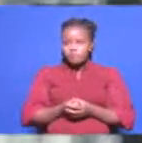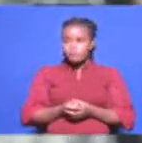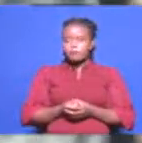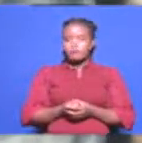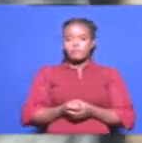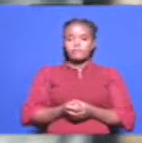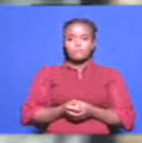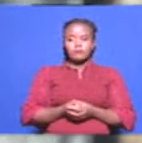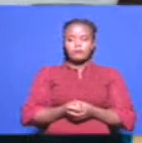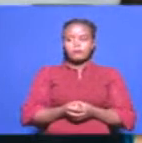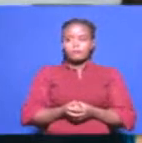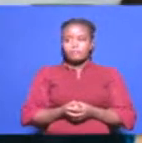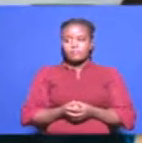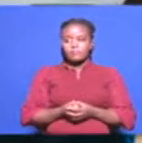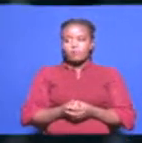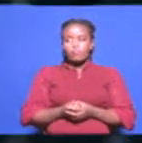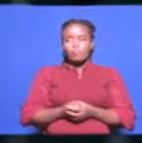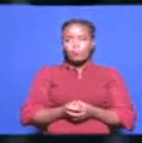Competition. A dance competition.